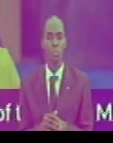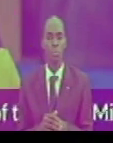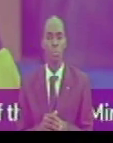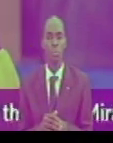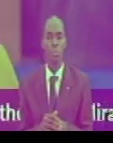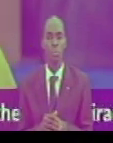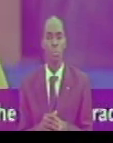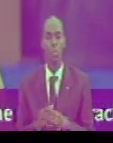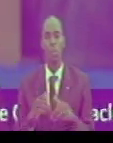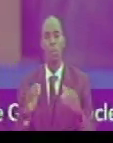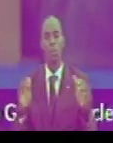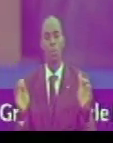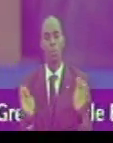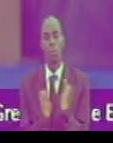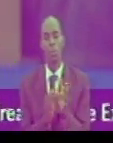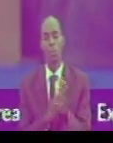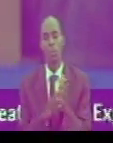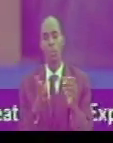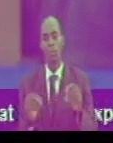That one is not for my girl though.